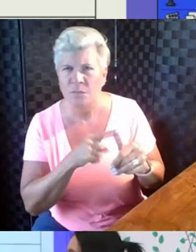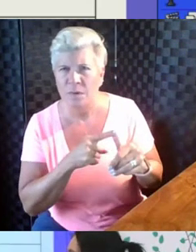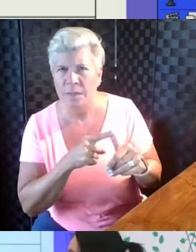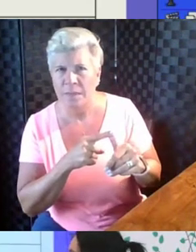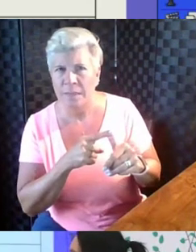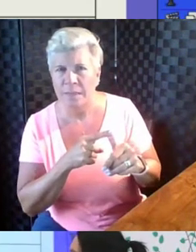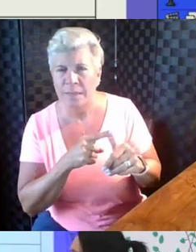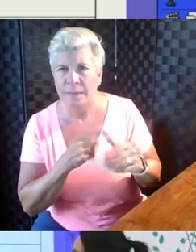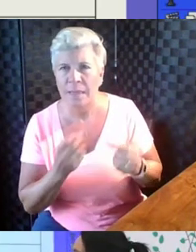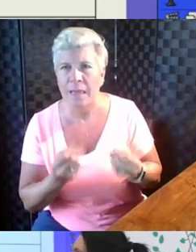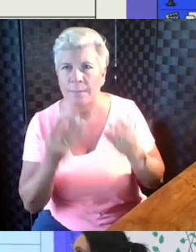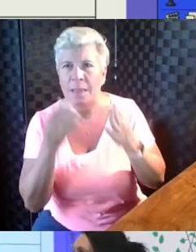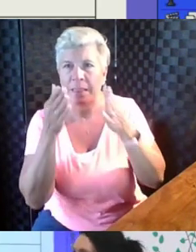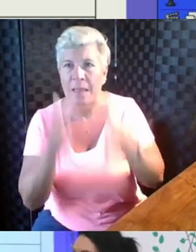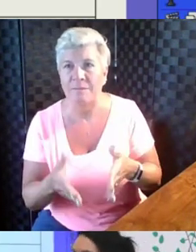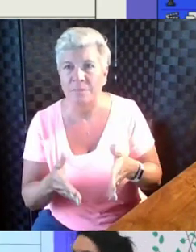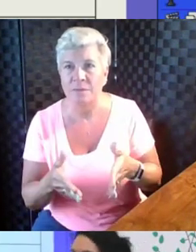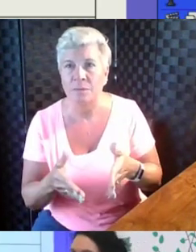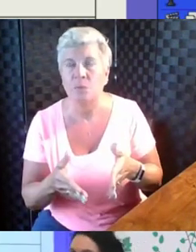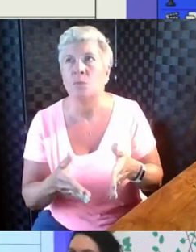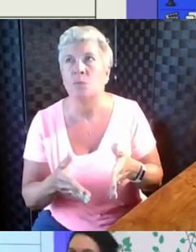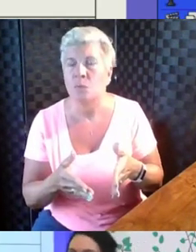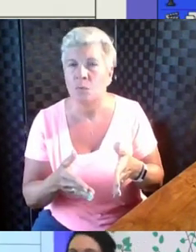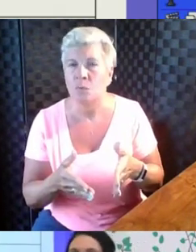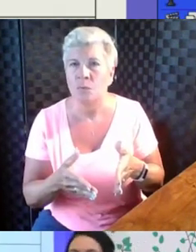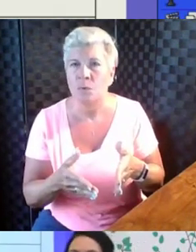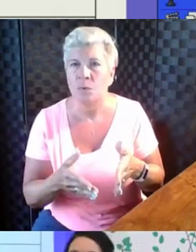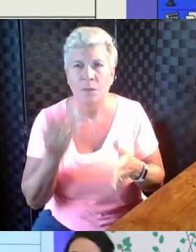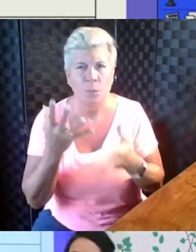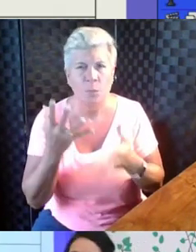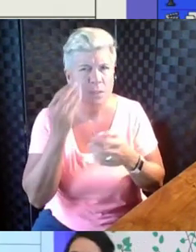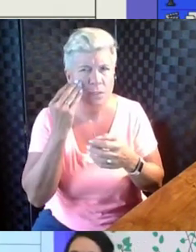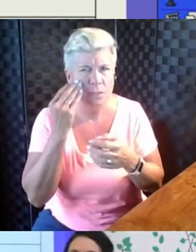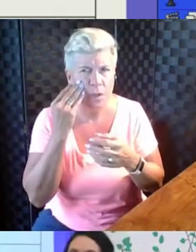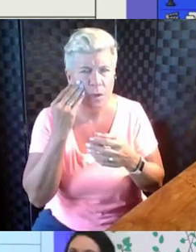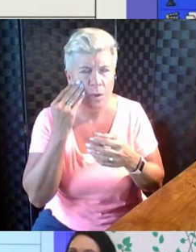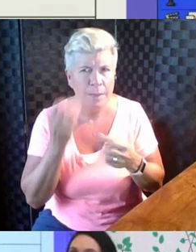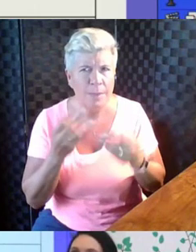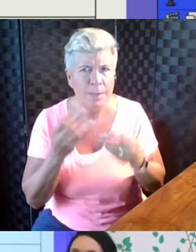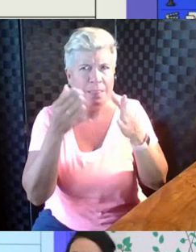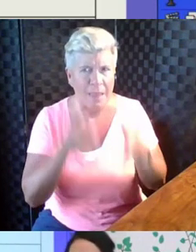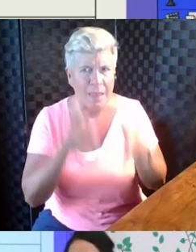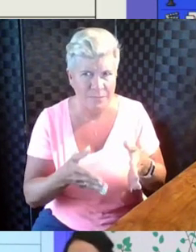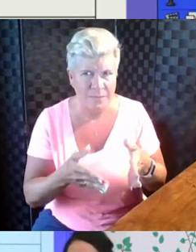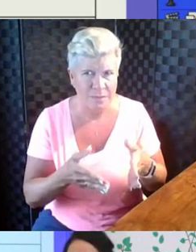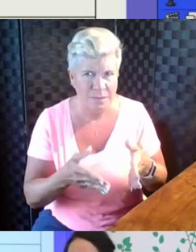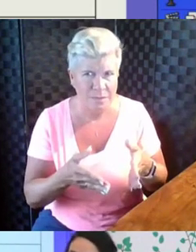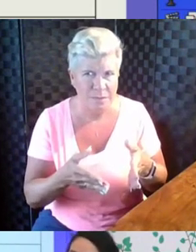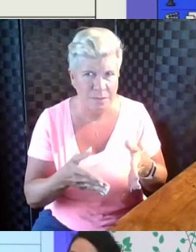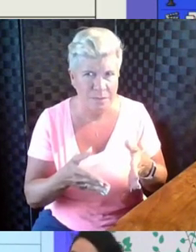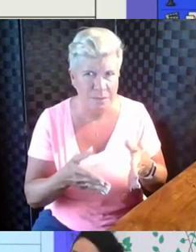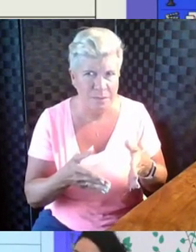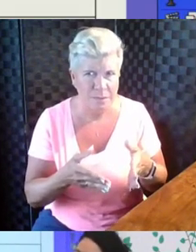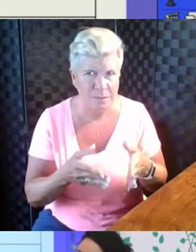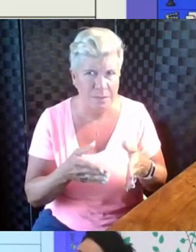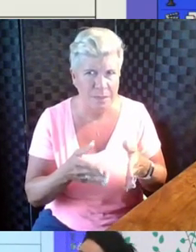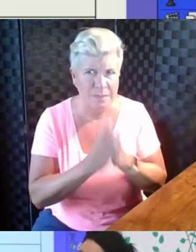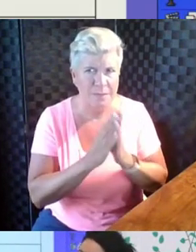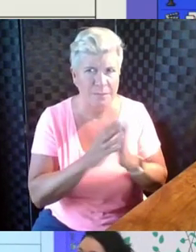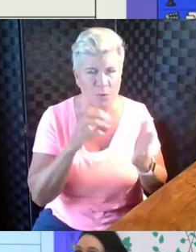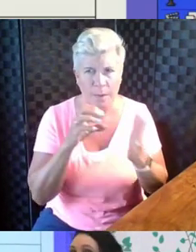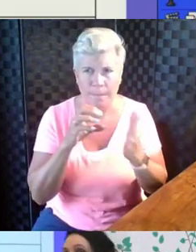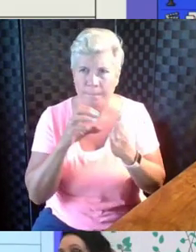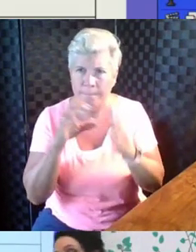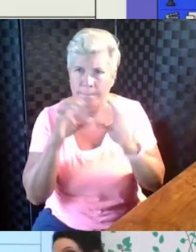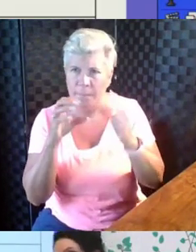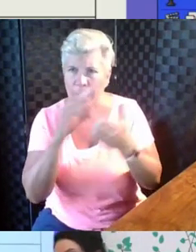first. How many are left? So if we're wanting to know how many are left, is it asking for a